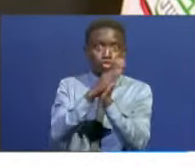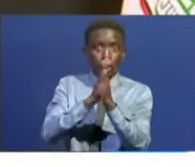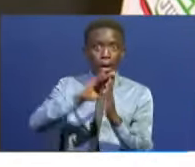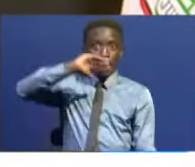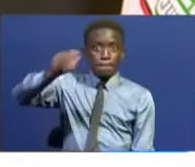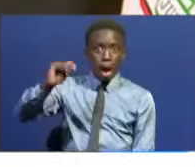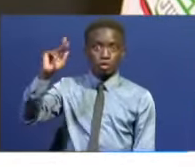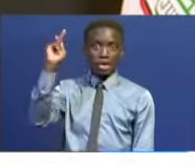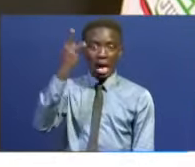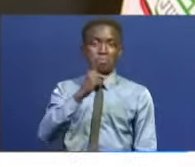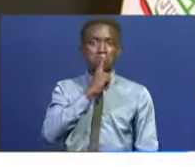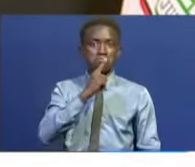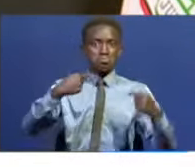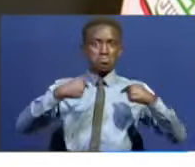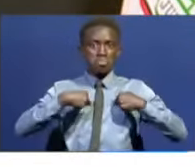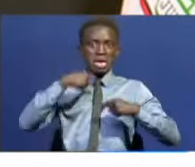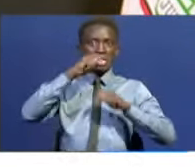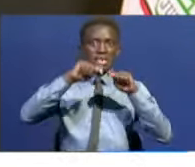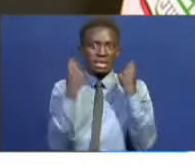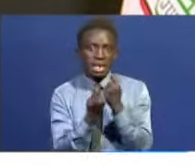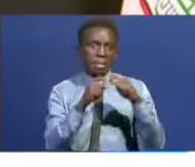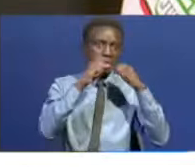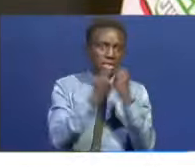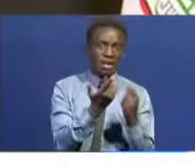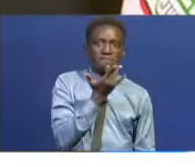tribalist. King, he said,